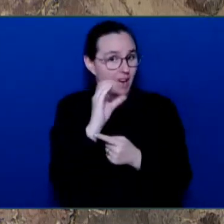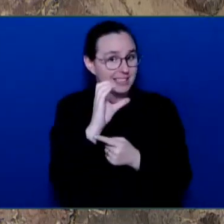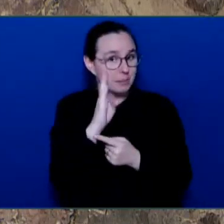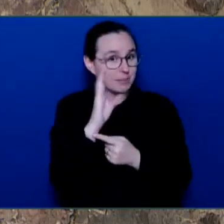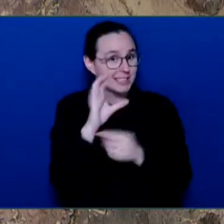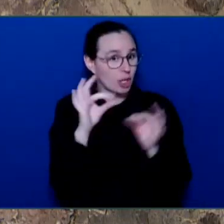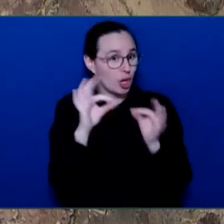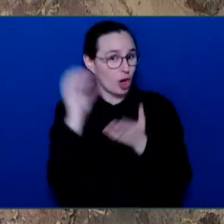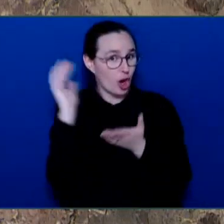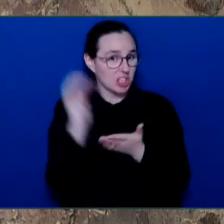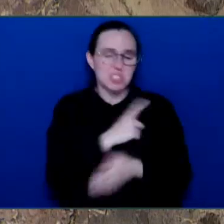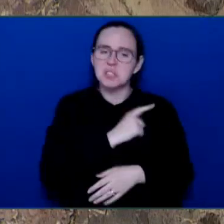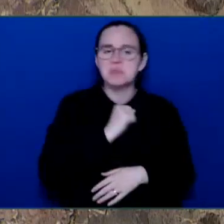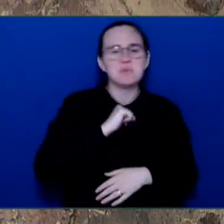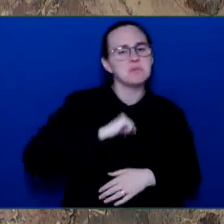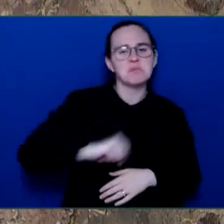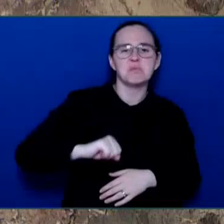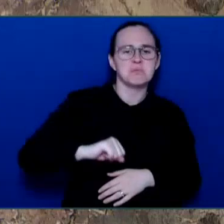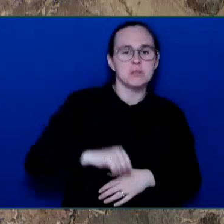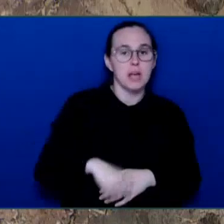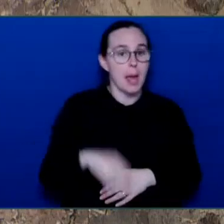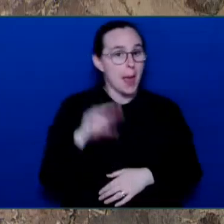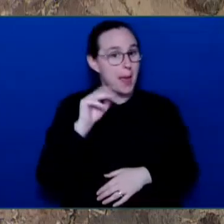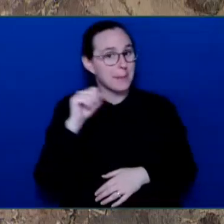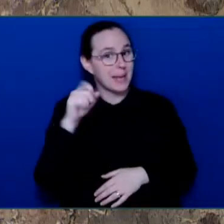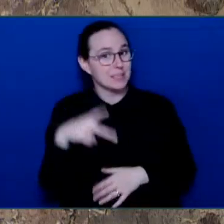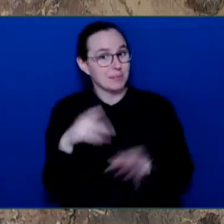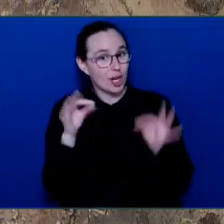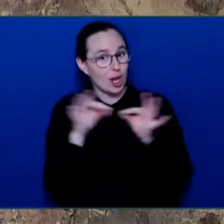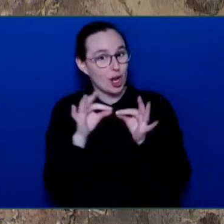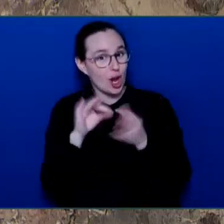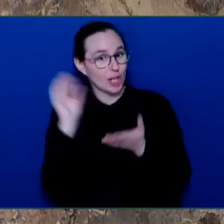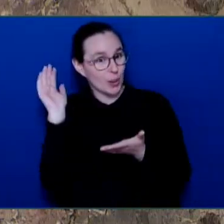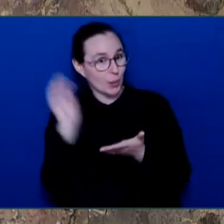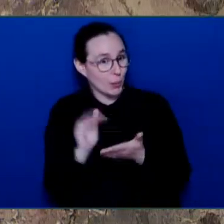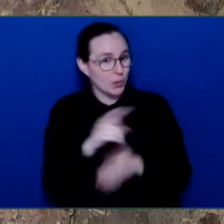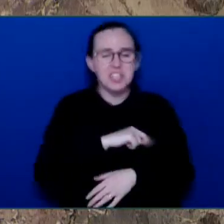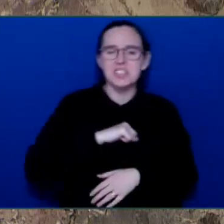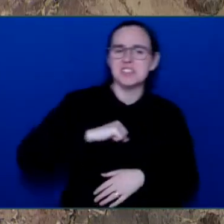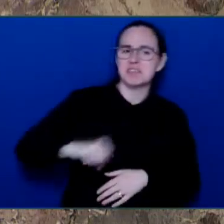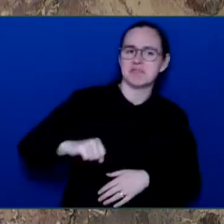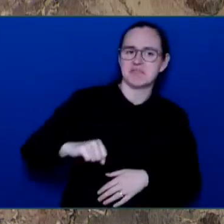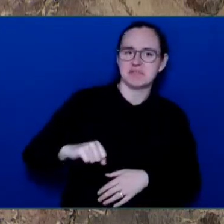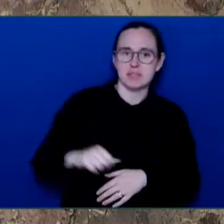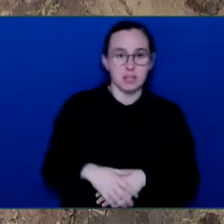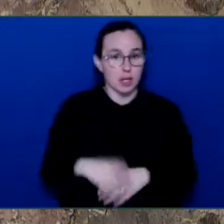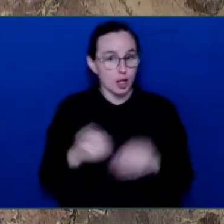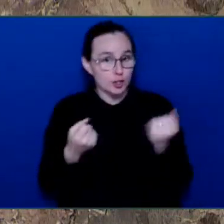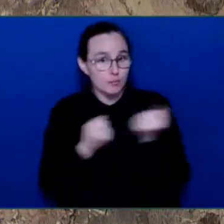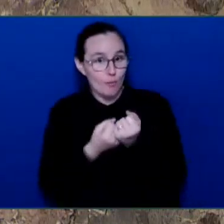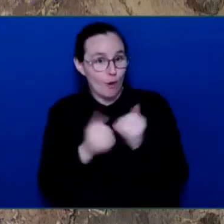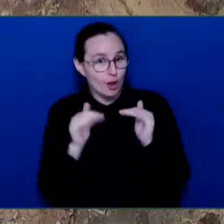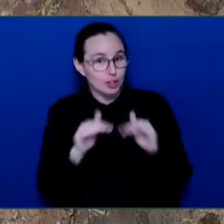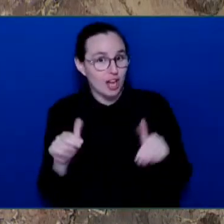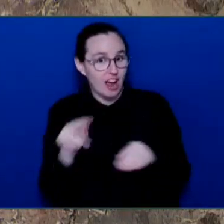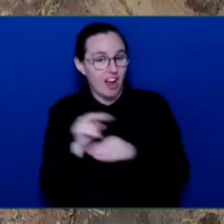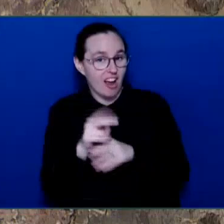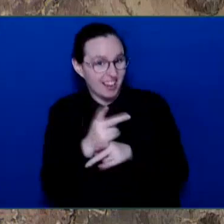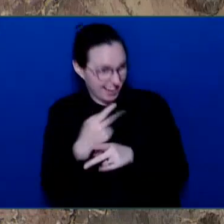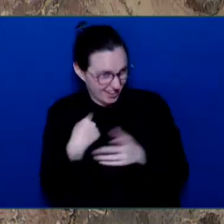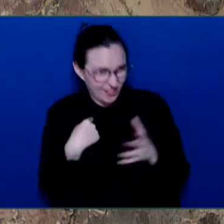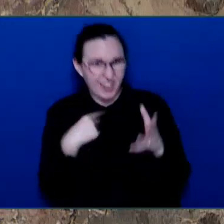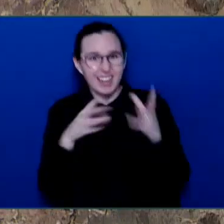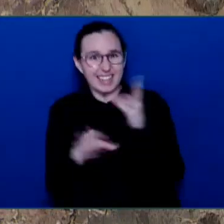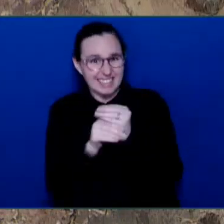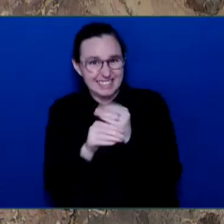whether it was supporting childcare and the child family benefit increase. We are taking action to support families in BC, and